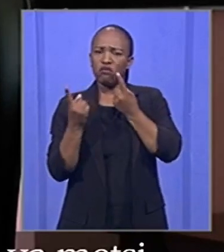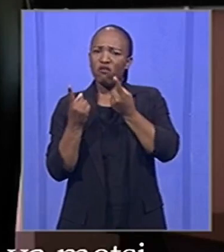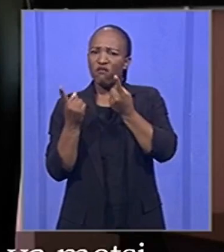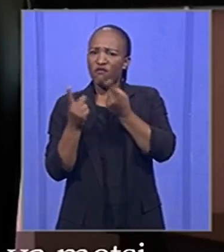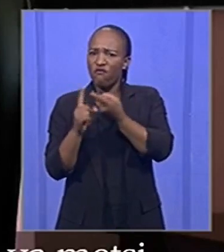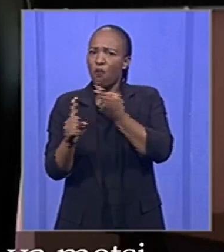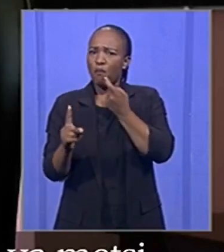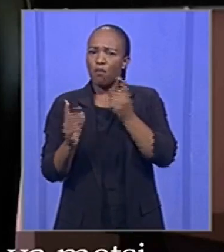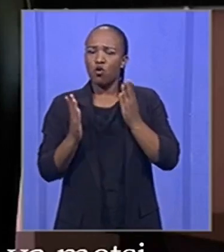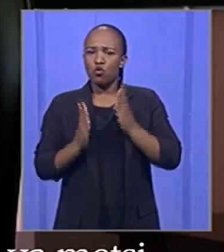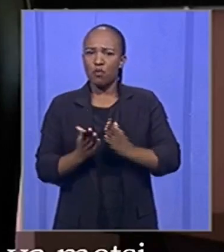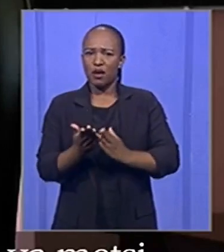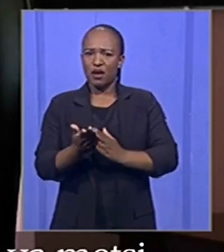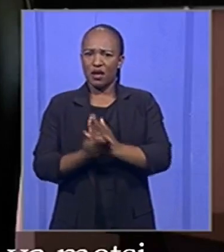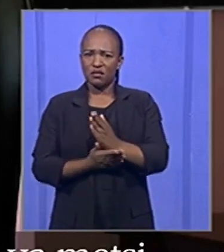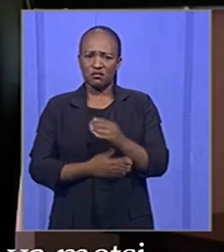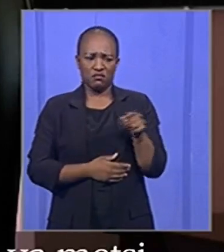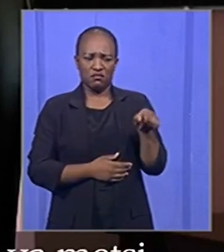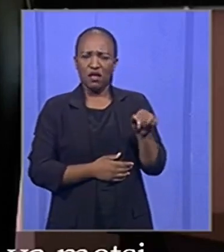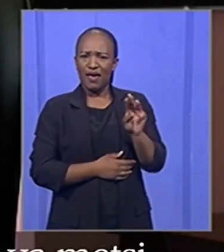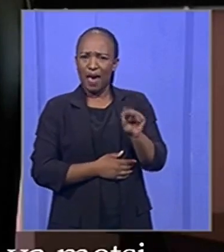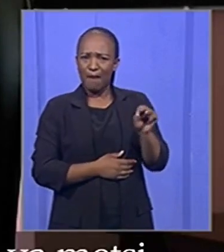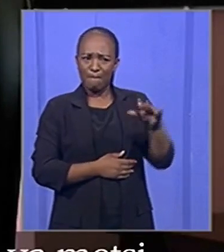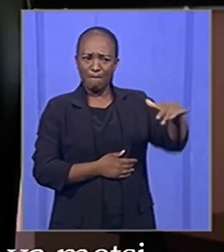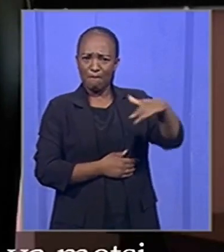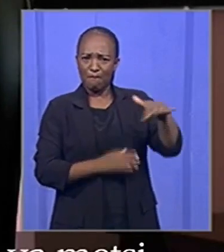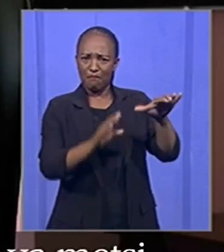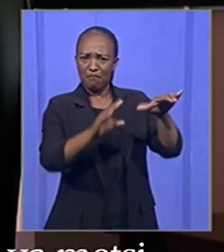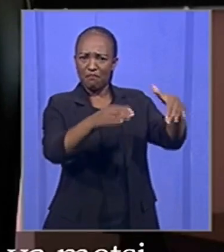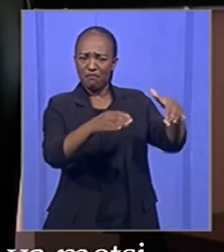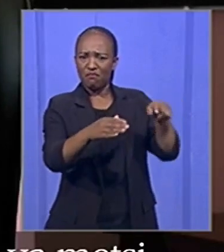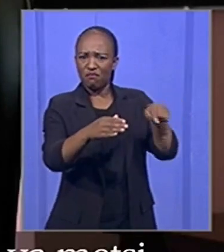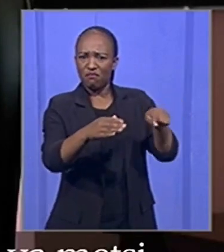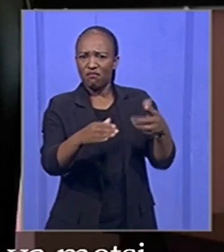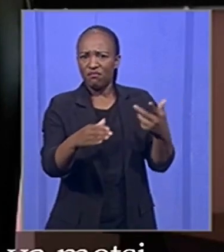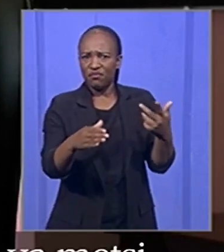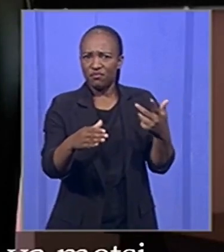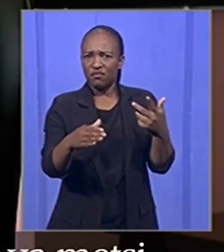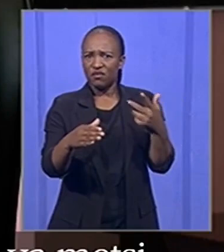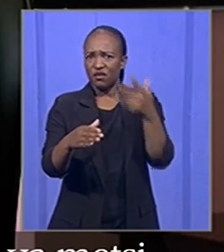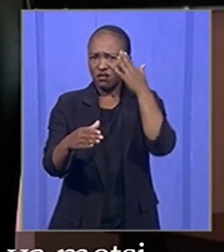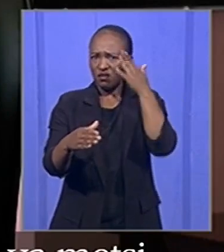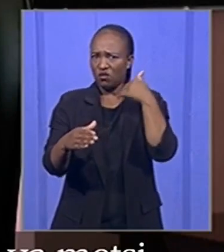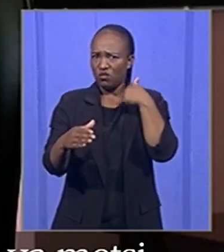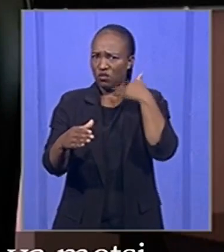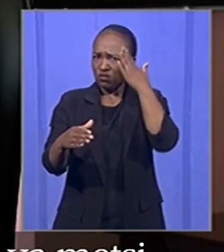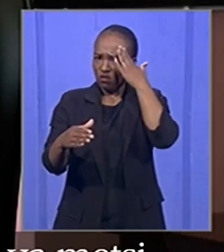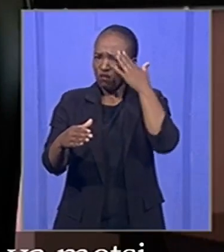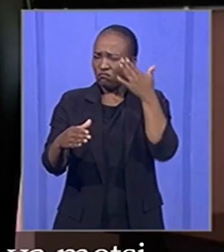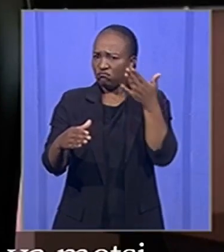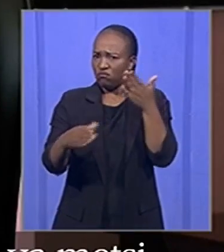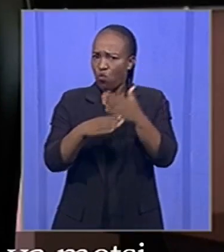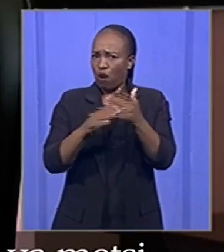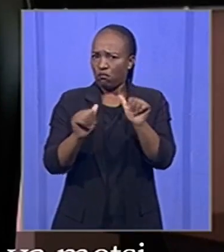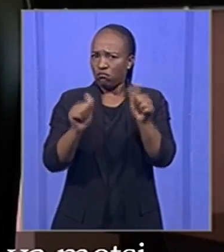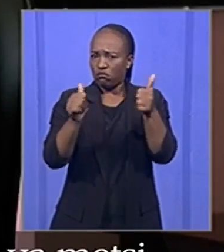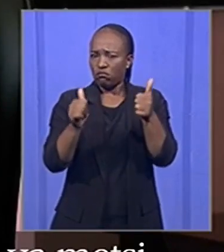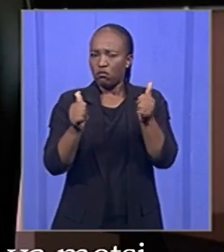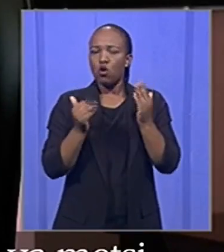ba khansele ya masepala o ke ganele gore re itse ka go tlhoka tirisano mmogo. Ka gongwe Human